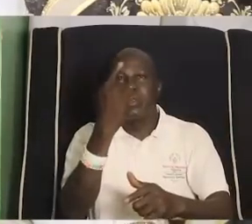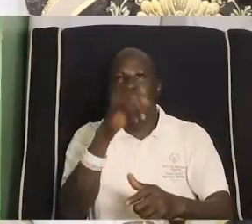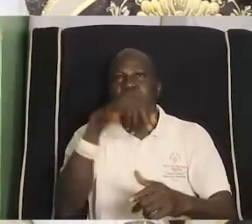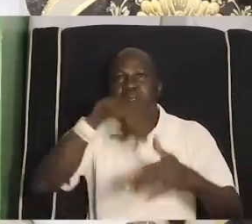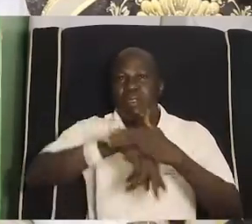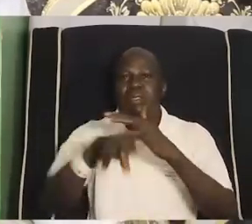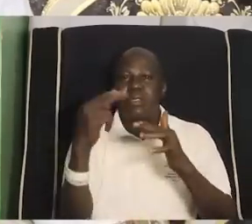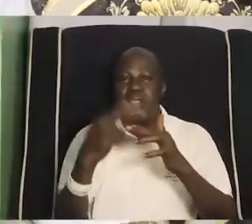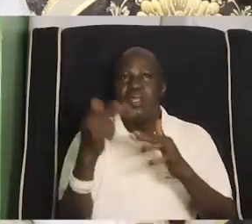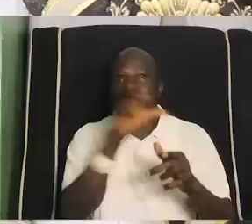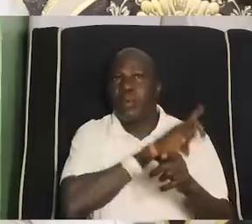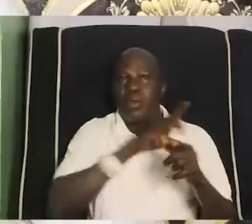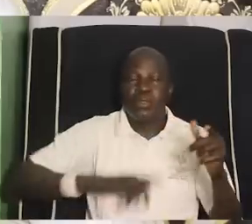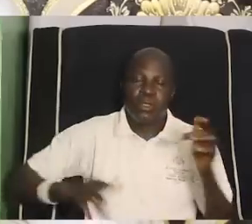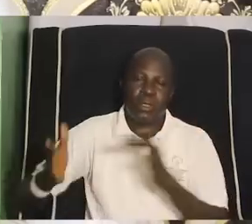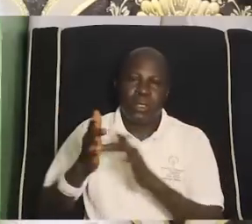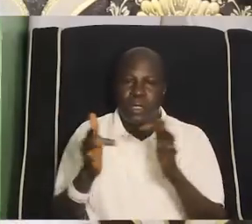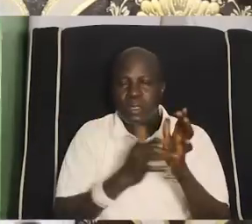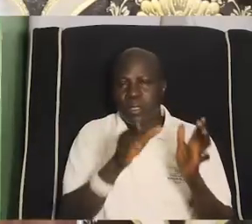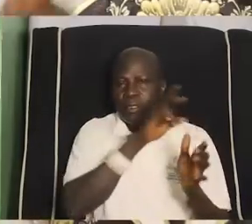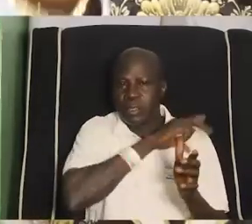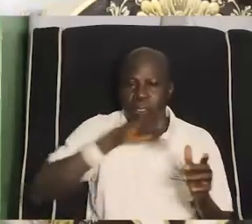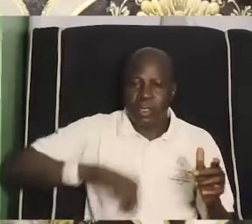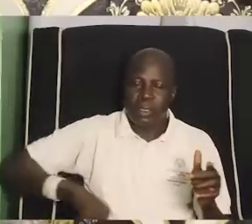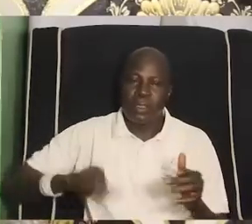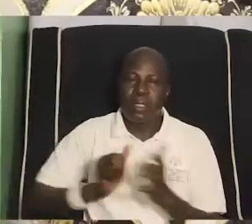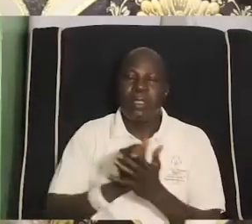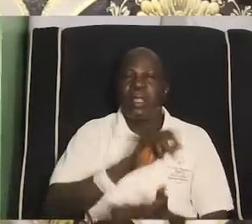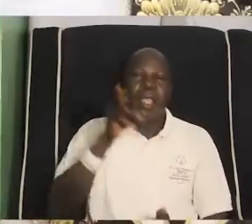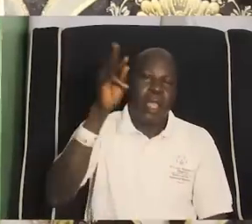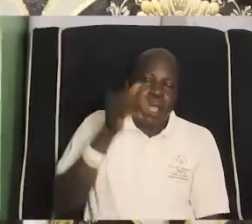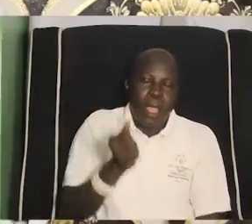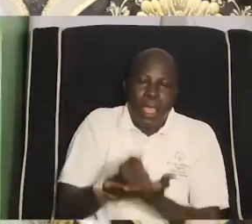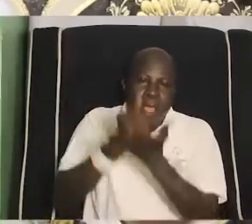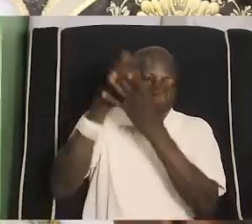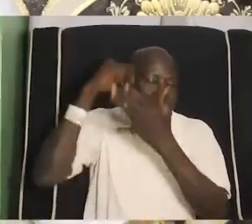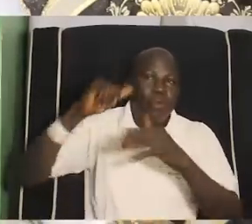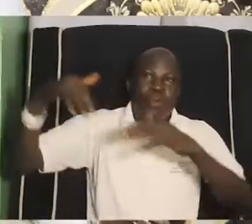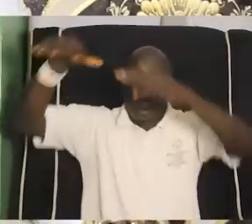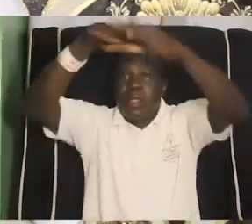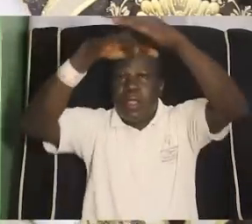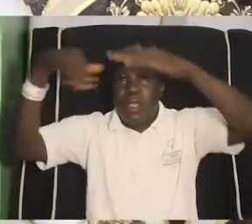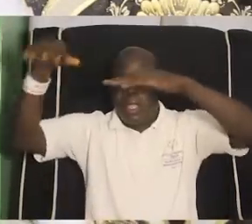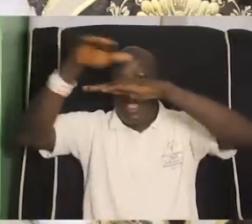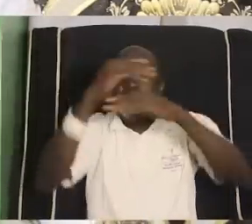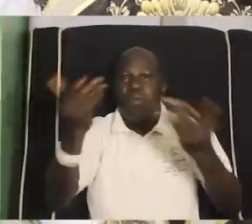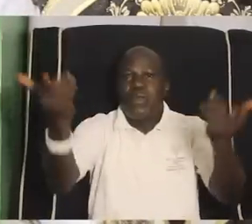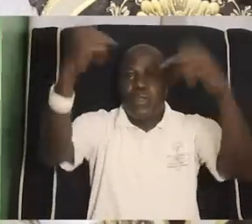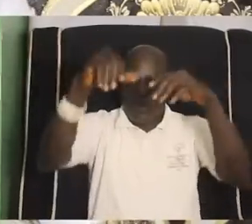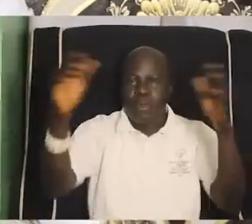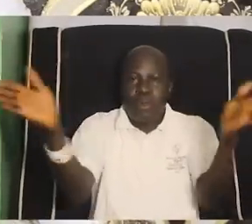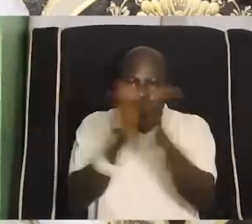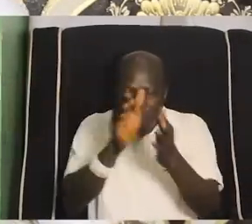Lórúkọ Jésù ti Nọ́sàrẹ́tì. In the name of Jesus Christ of Nazareth. Ìrànlọ́wọ́ àti ọ̀run wá. Help from above. Ó máa tẹ̀ ọ́ lọ́wọ́.